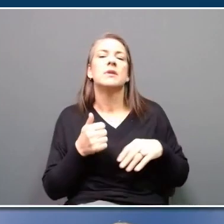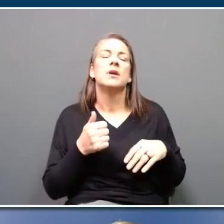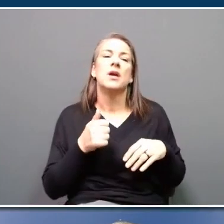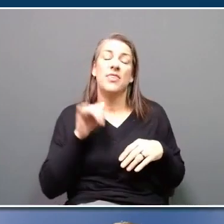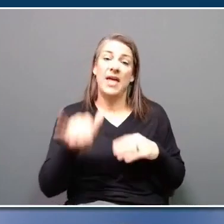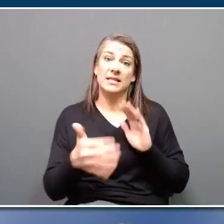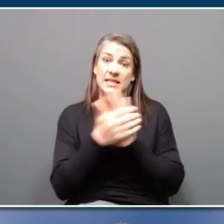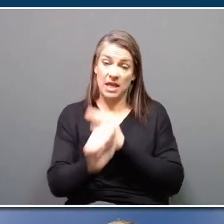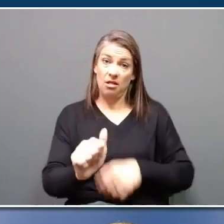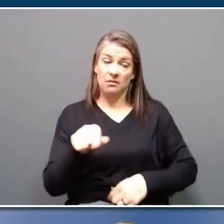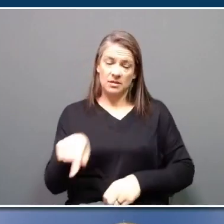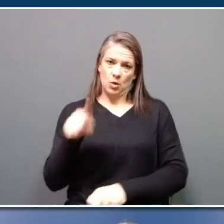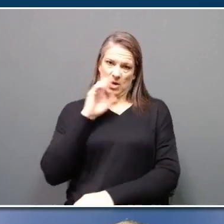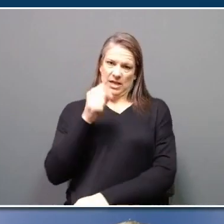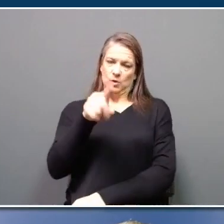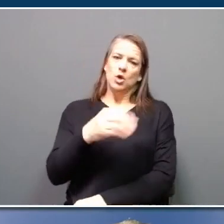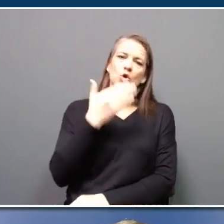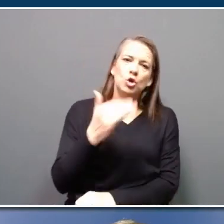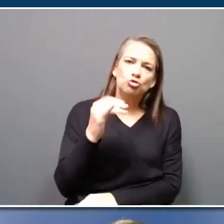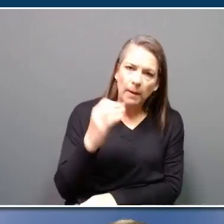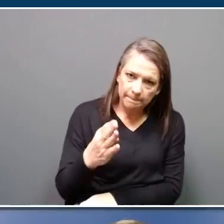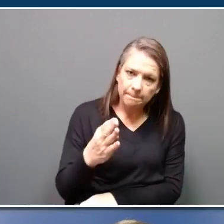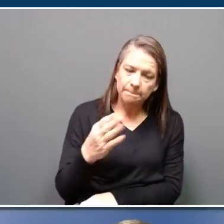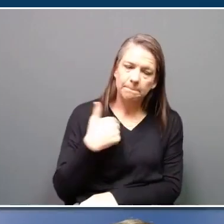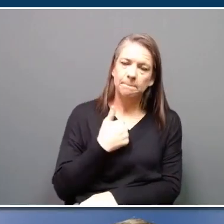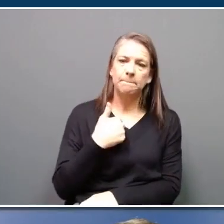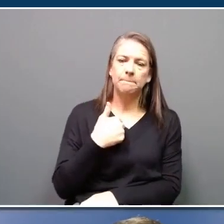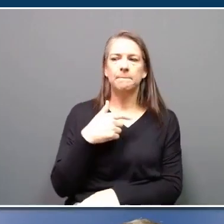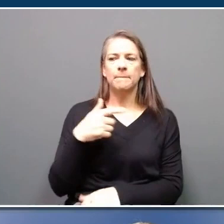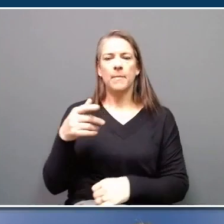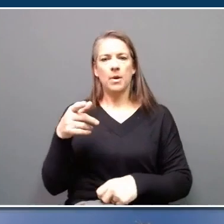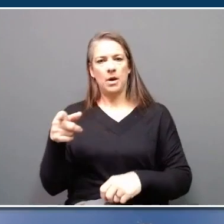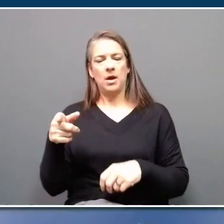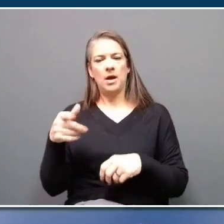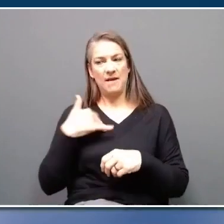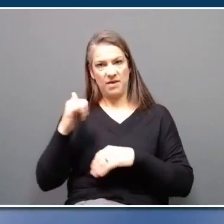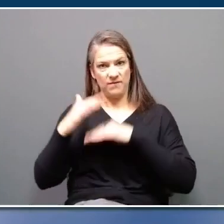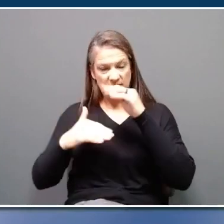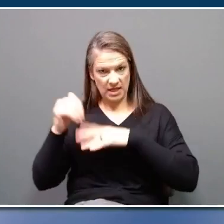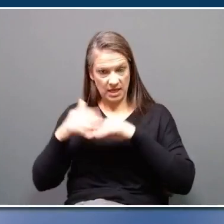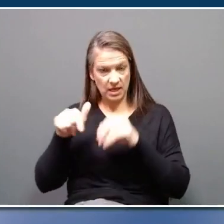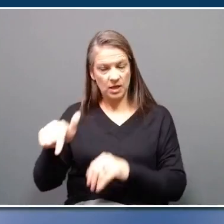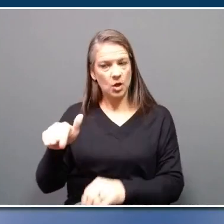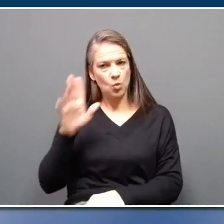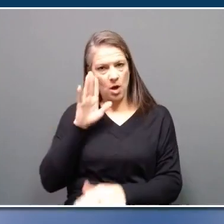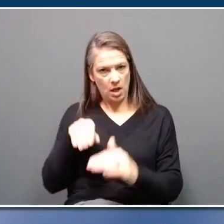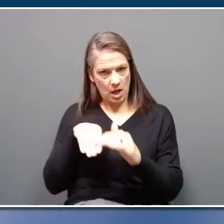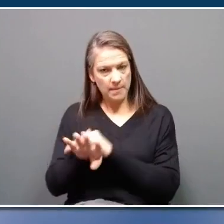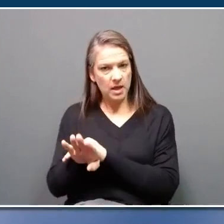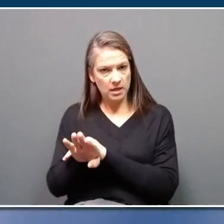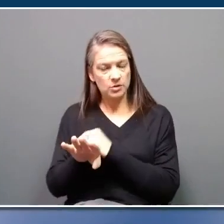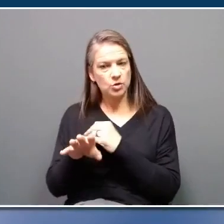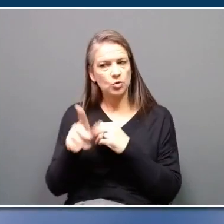that will get you in a good job. We were going to own the facility. eCami, with the proven track record, was going to come in to run it.